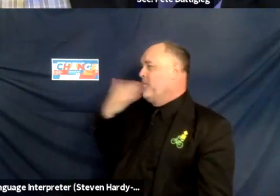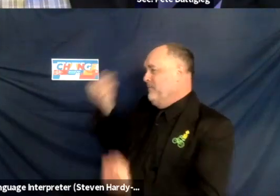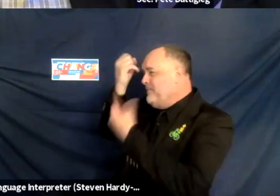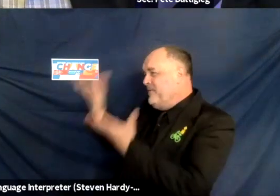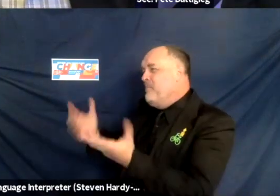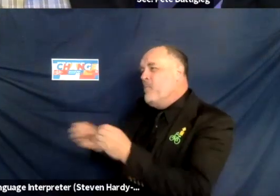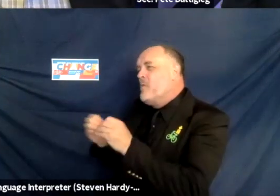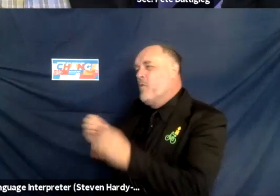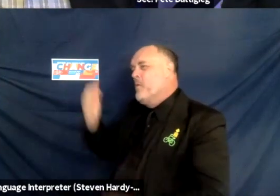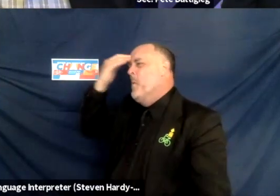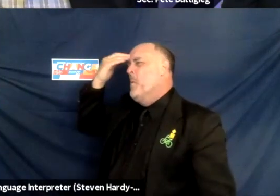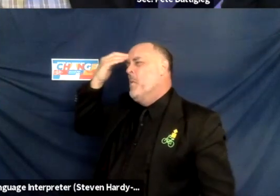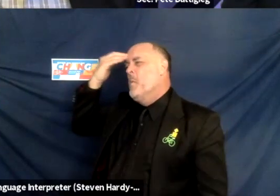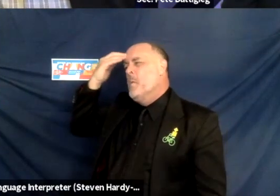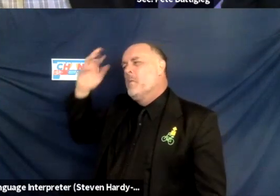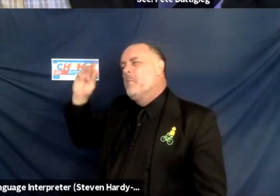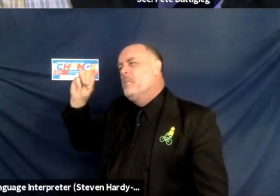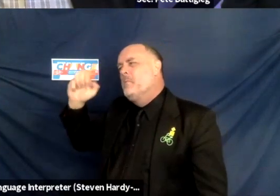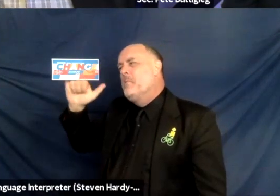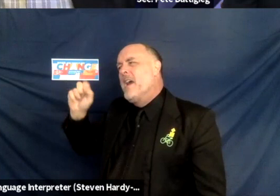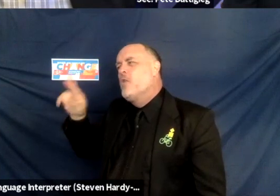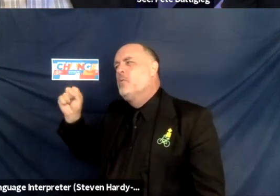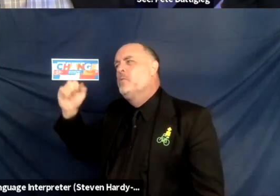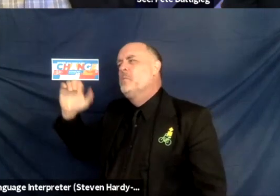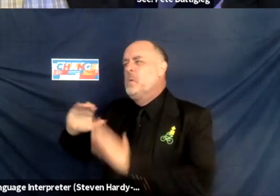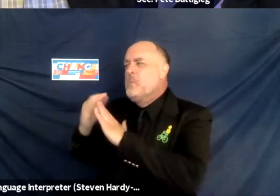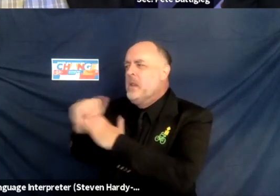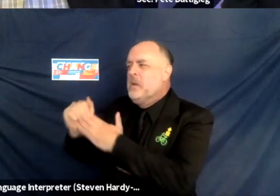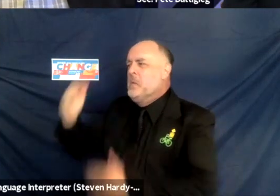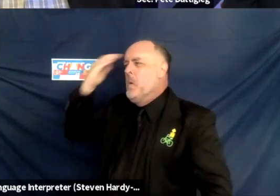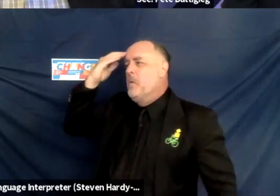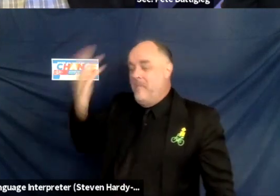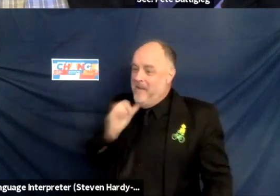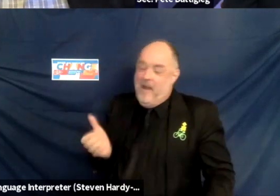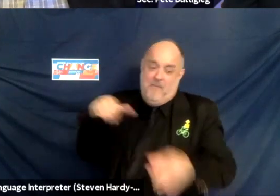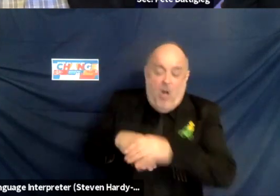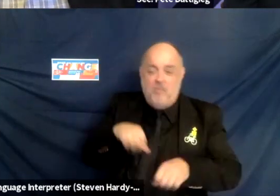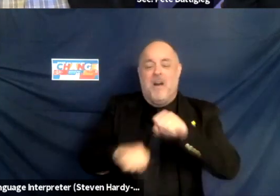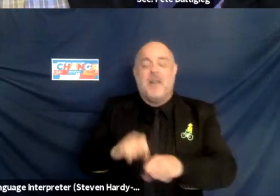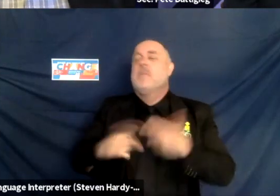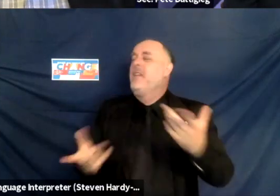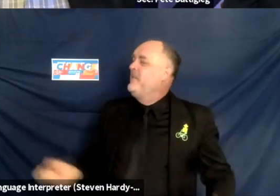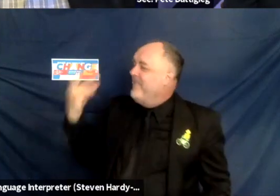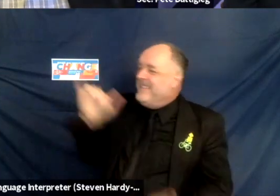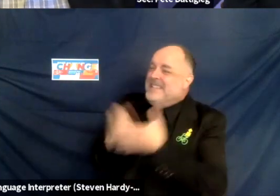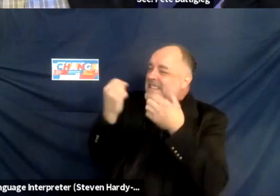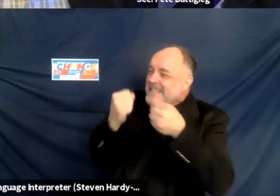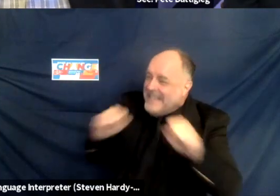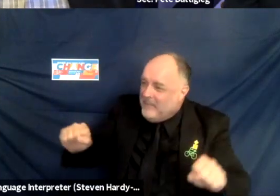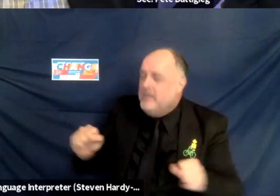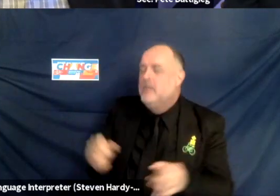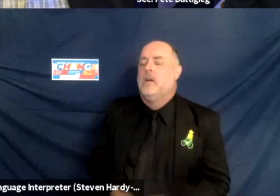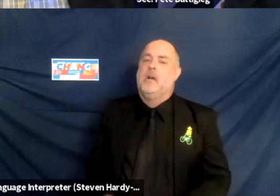it. There's a sense that even if they're not into bikes as such, they understand that safety is critical, and